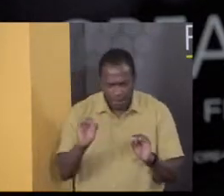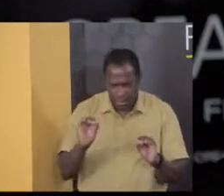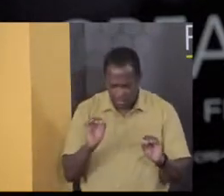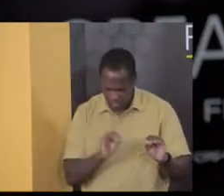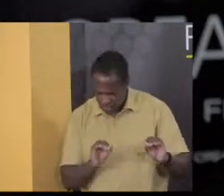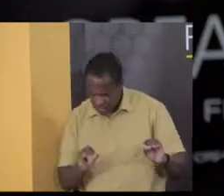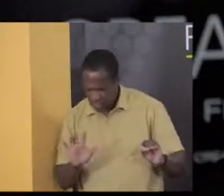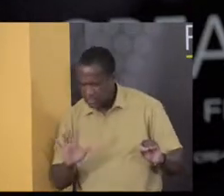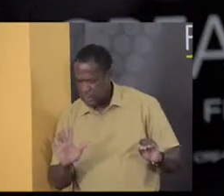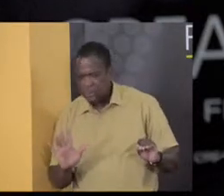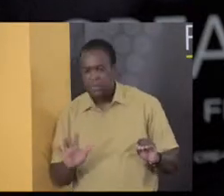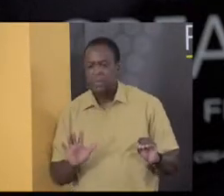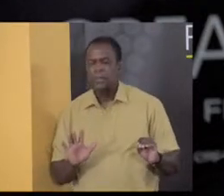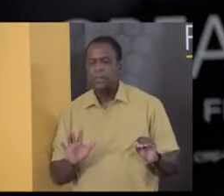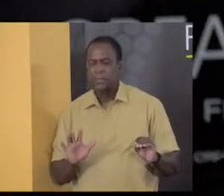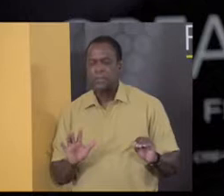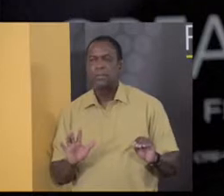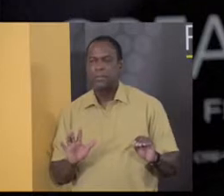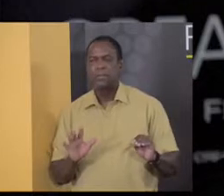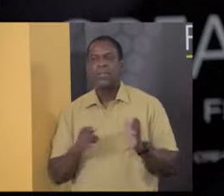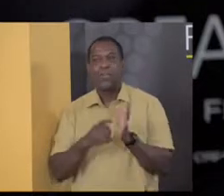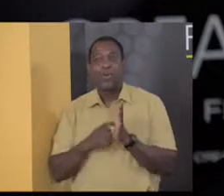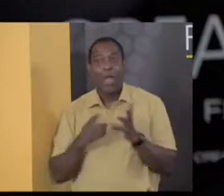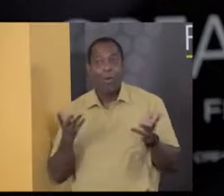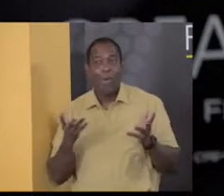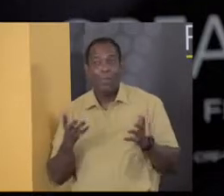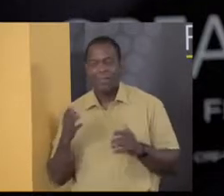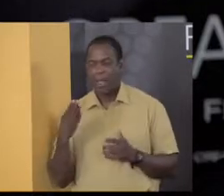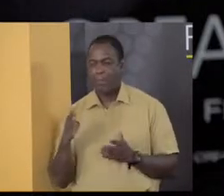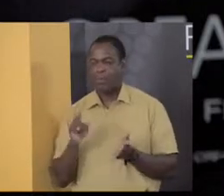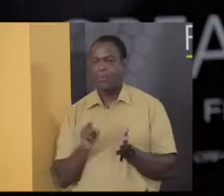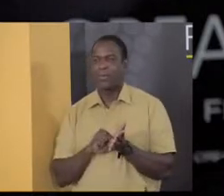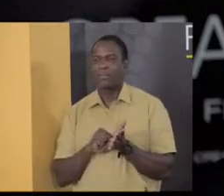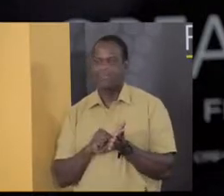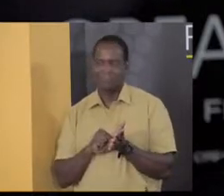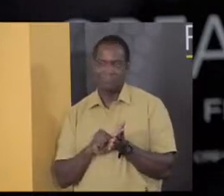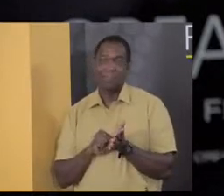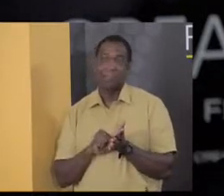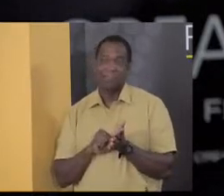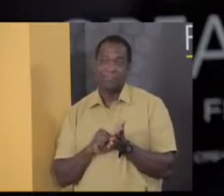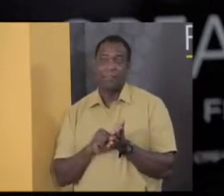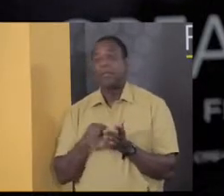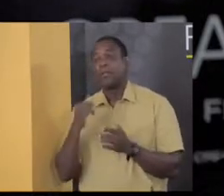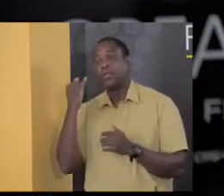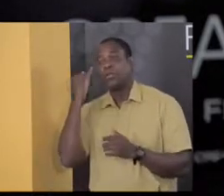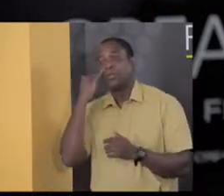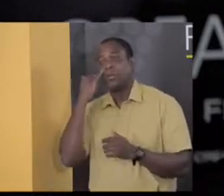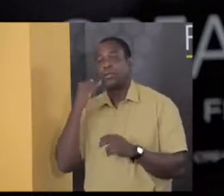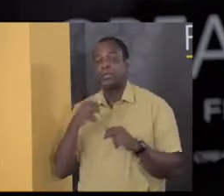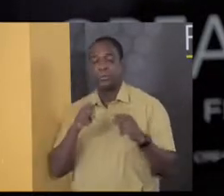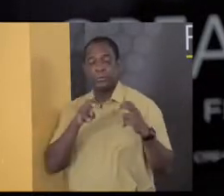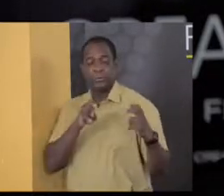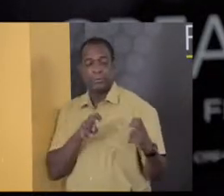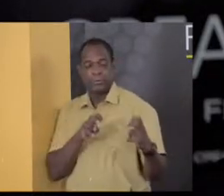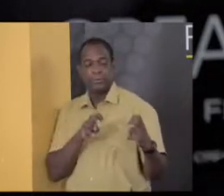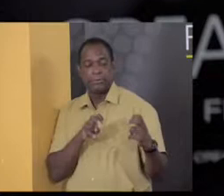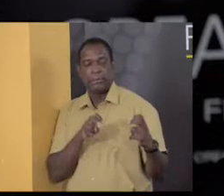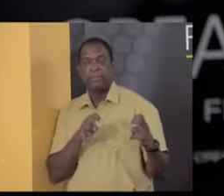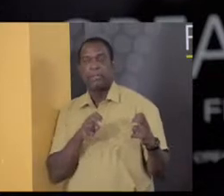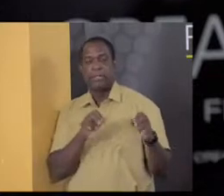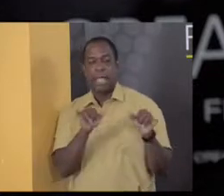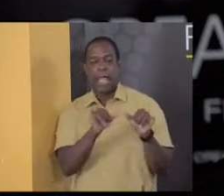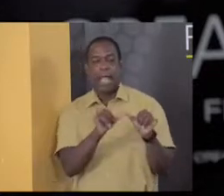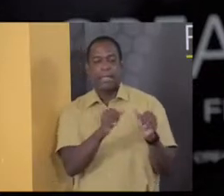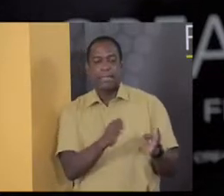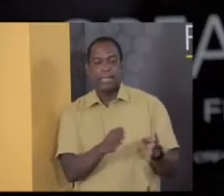a blueprint. Because if you sit down there and you talk to architect about what you want, you know, most